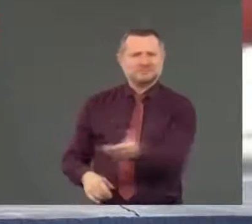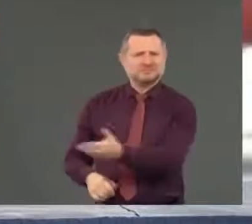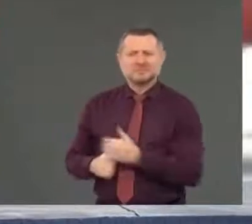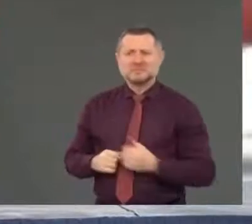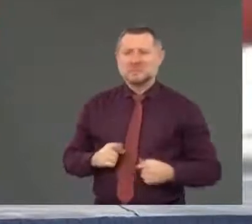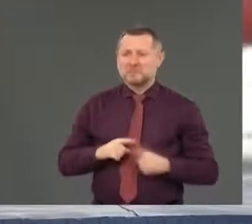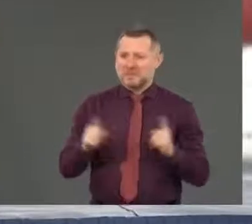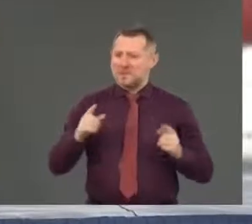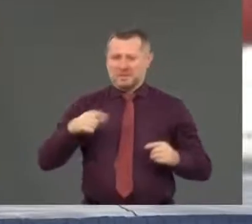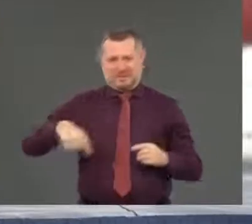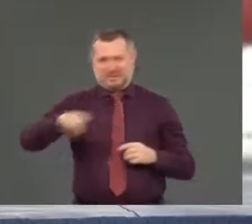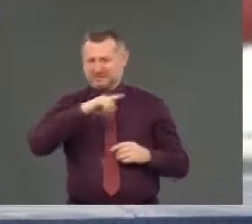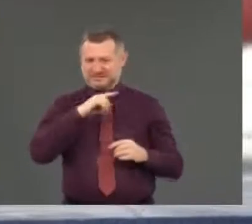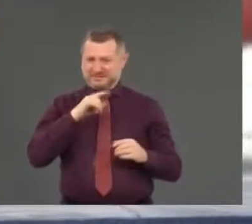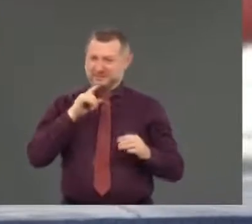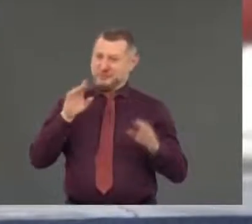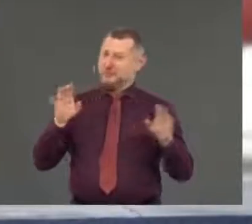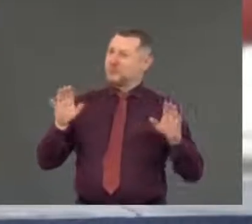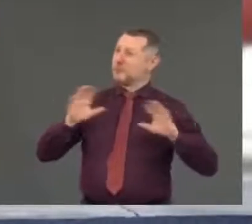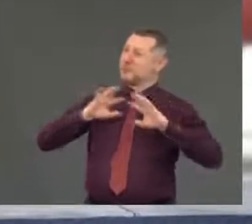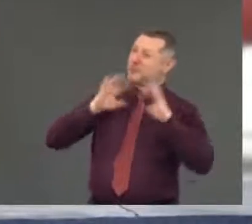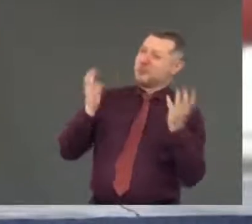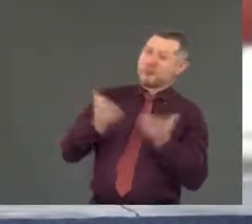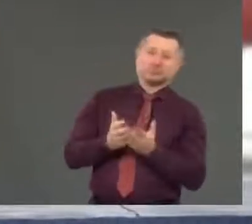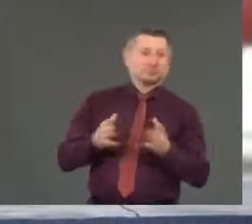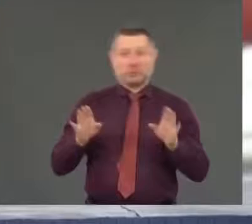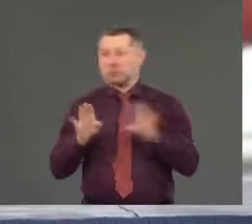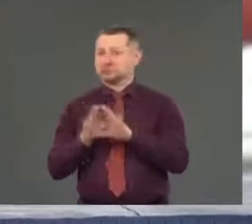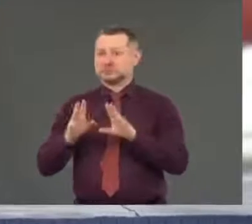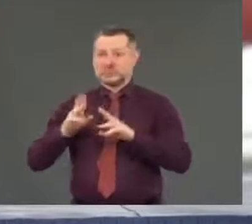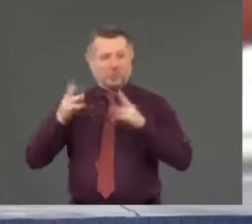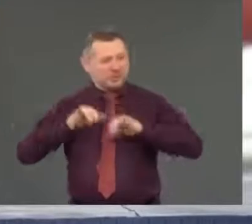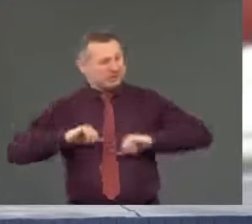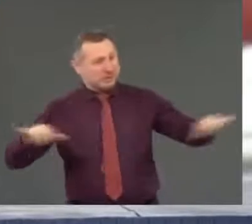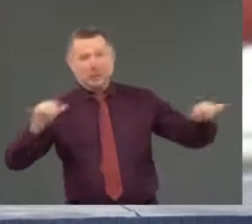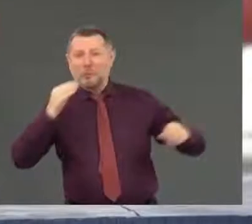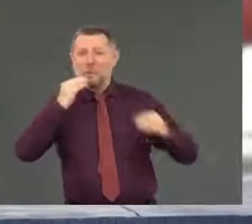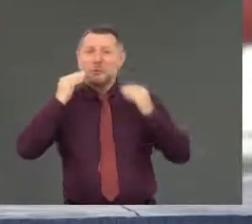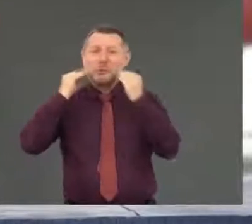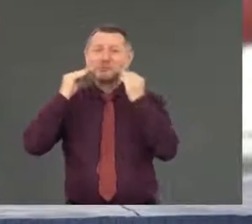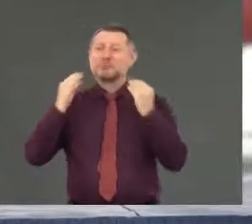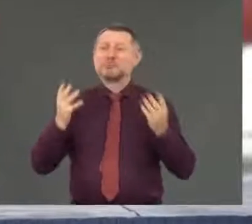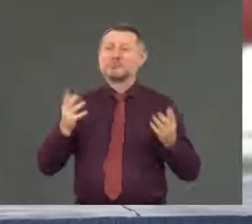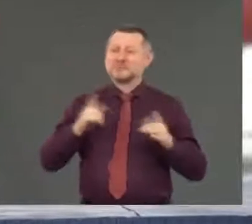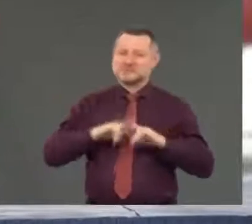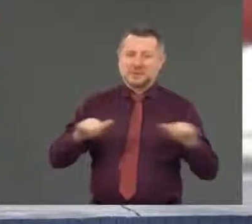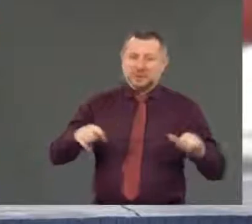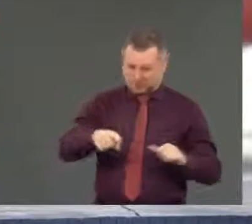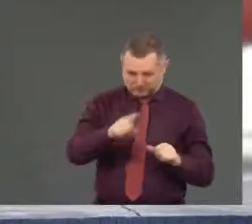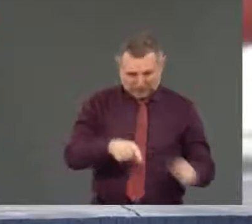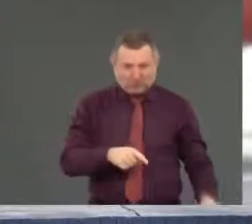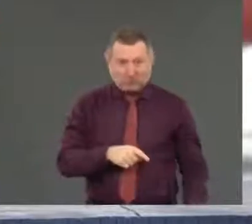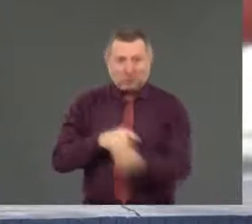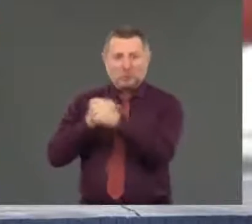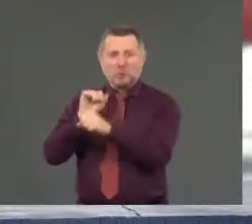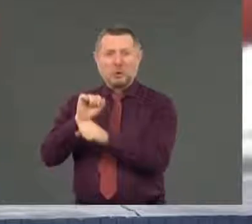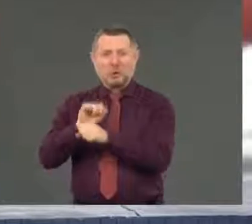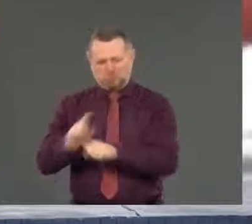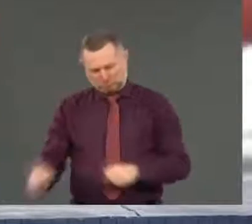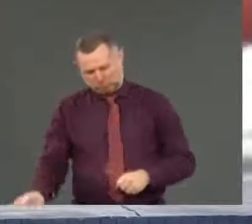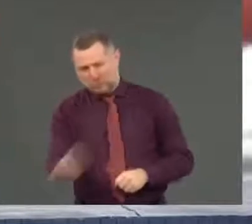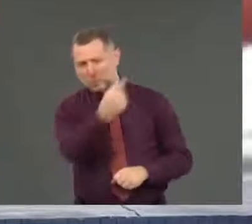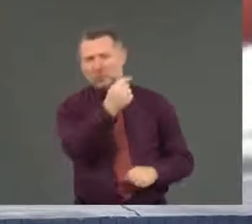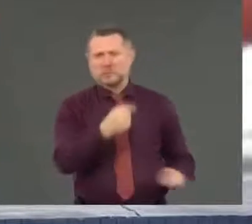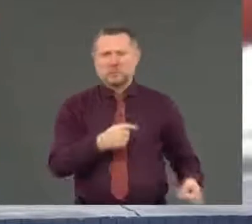down society, right? Tell everyone to stay home. But then in the same breath, I say to them, you have to go to work in the morning.